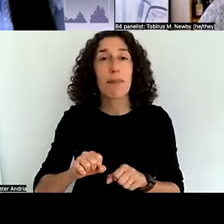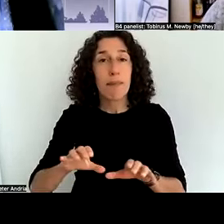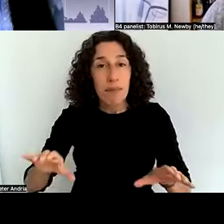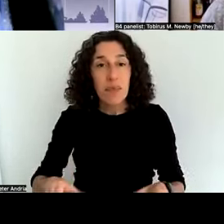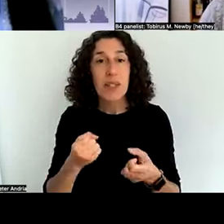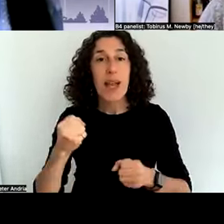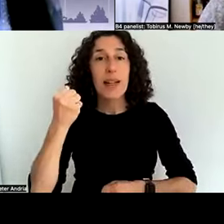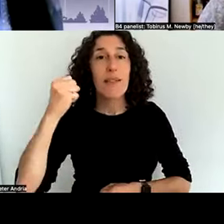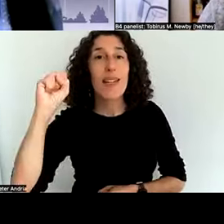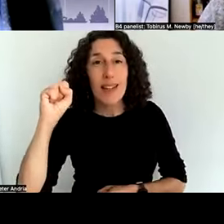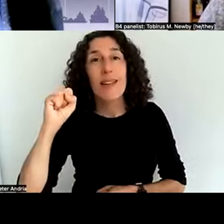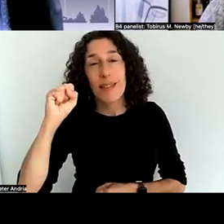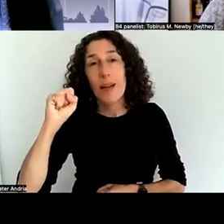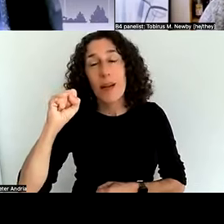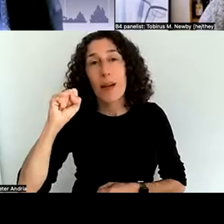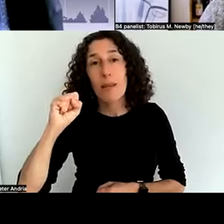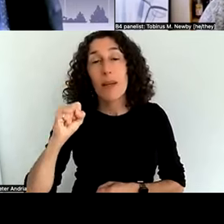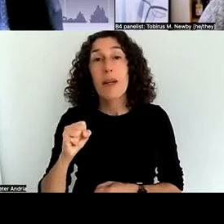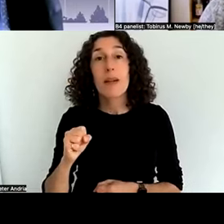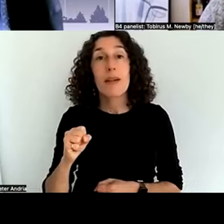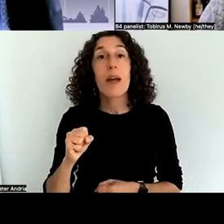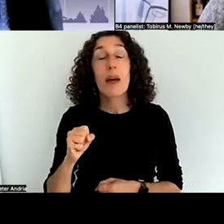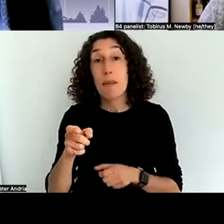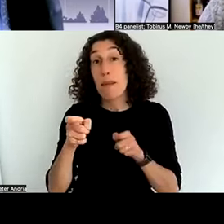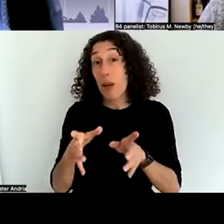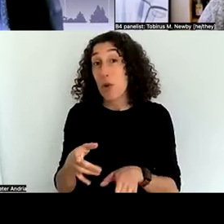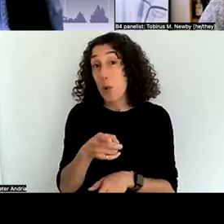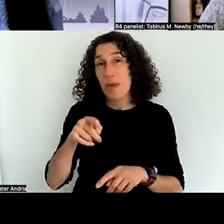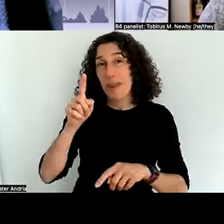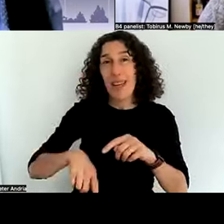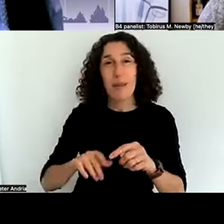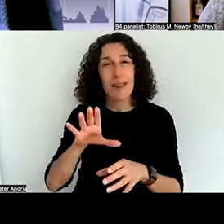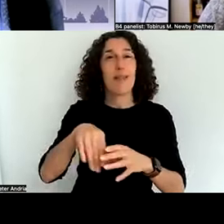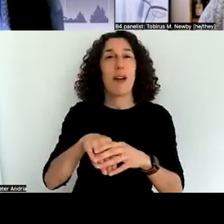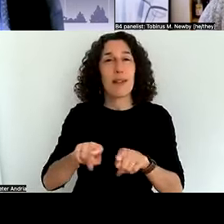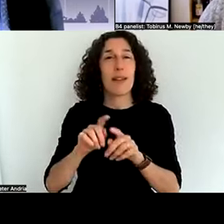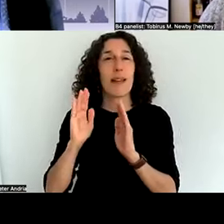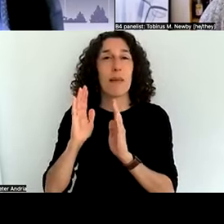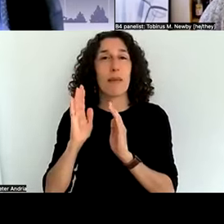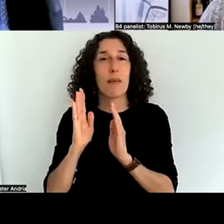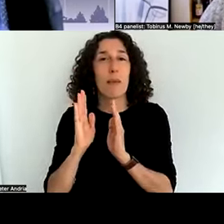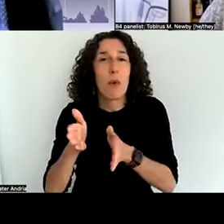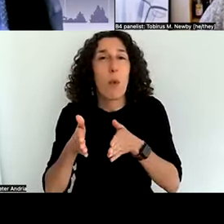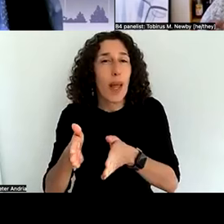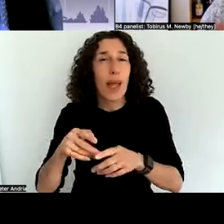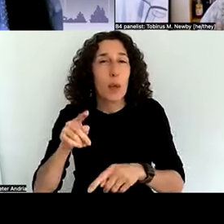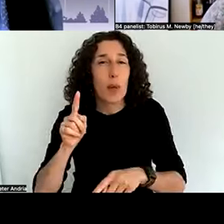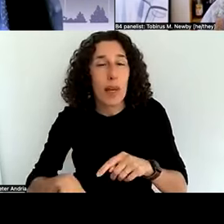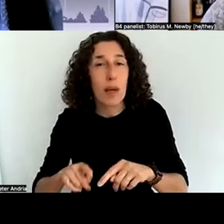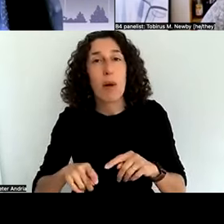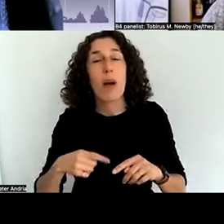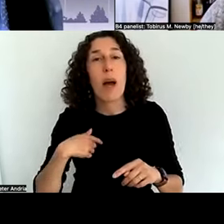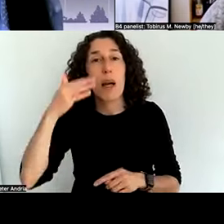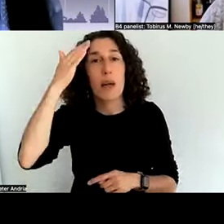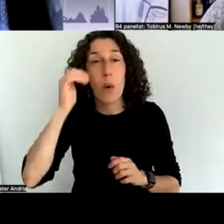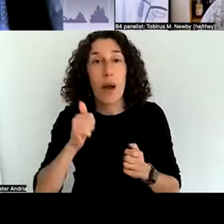do. and it really taught me how all of these things to work together and how we all rely